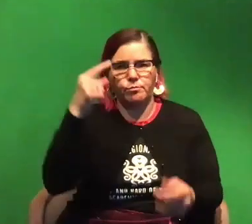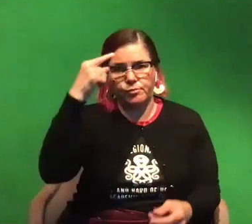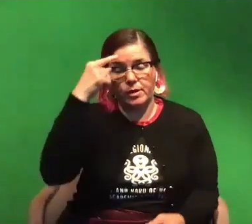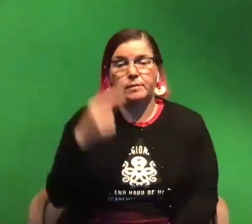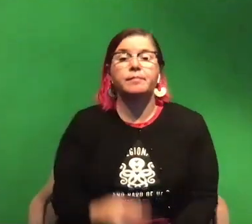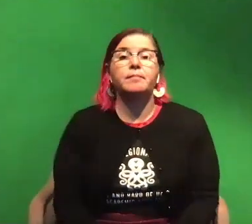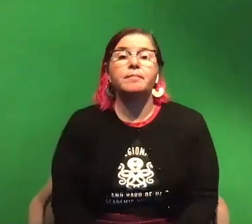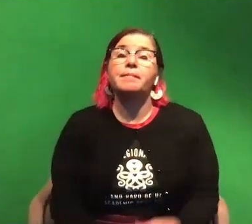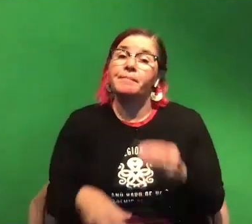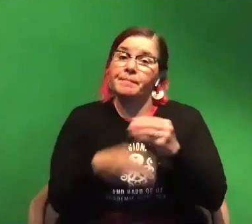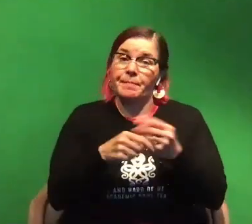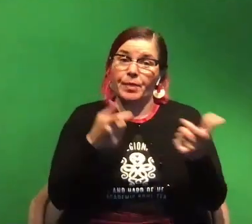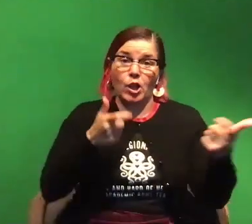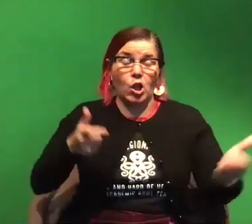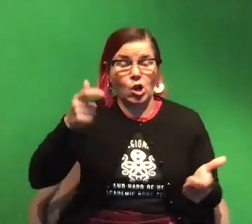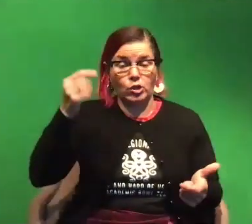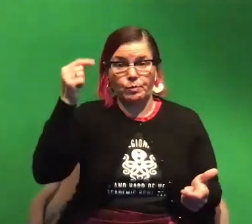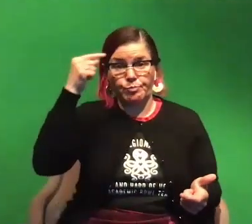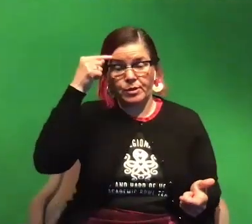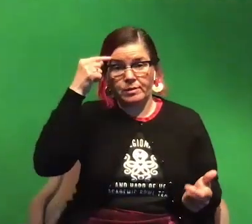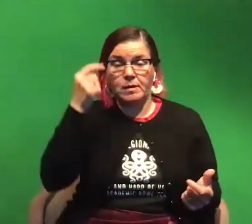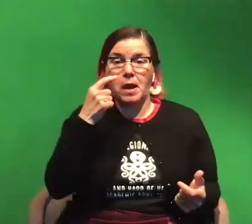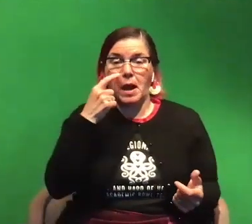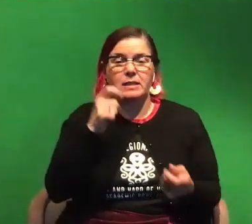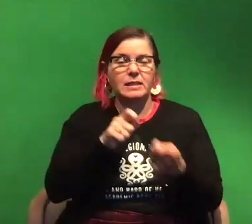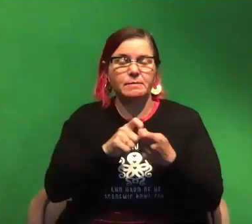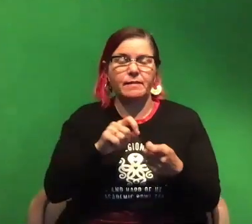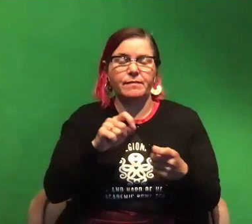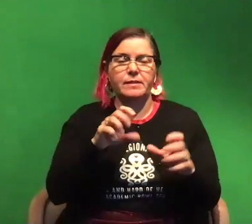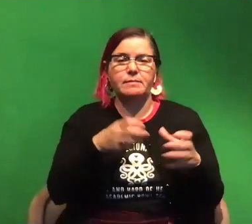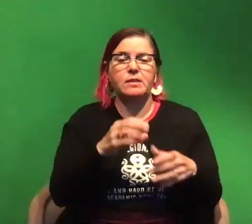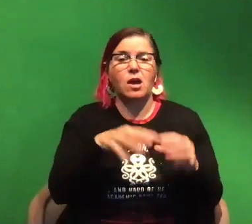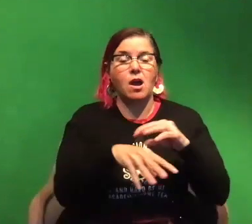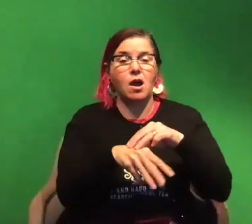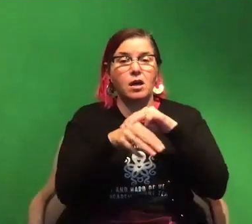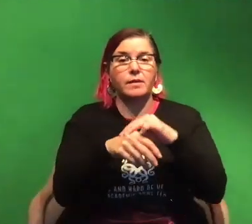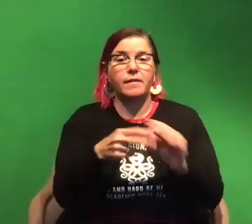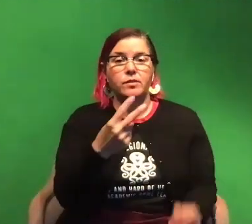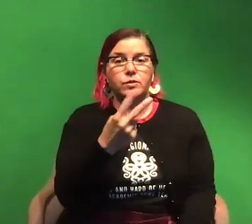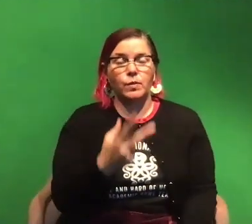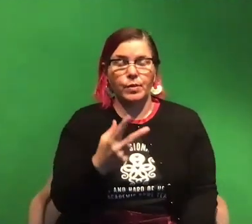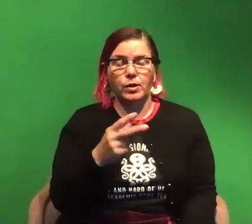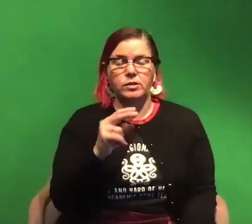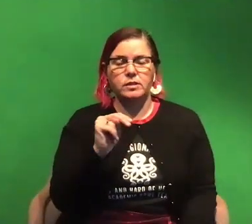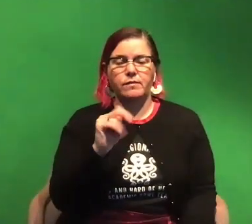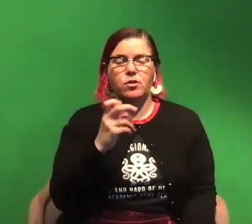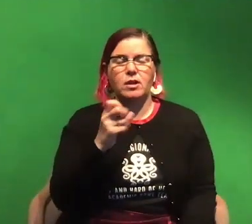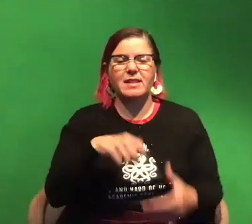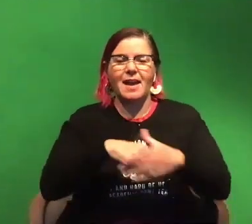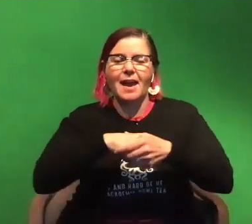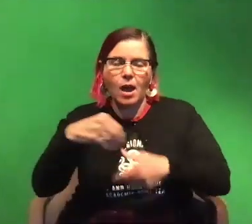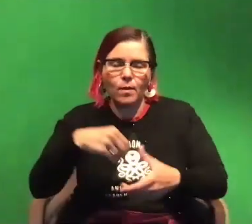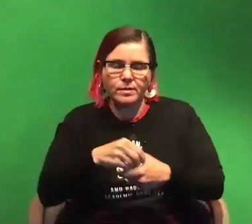in addition to that large centralized brain, certain species like the octopus have 2/3 of their neurons outside of that centralized brain. So